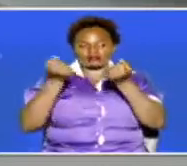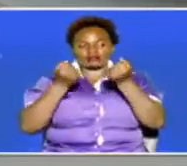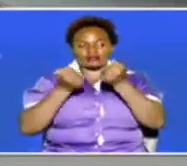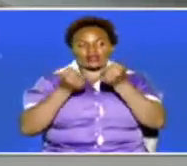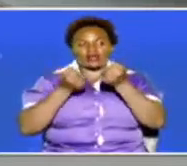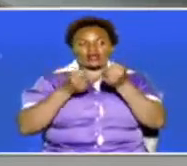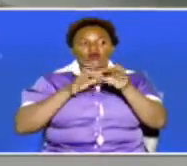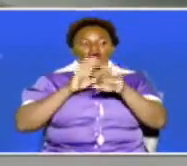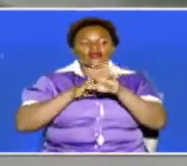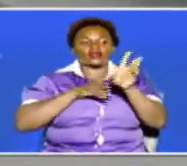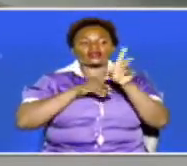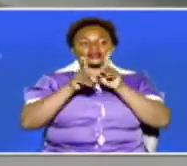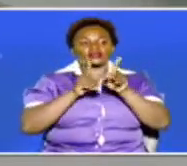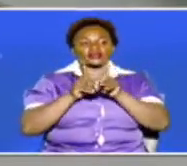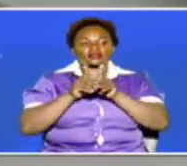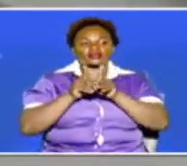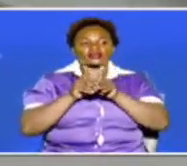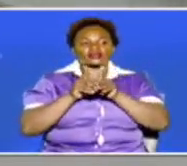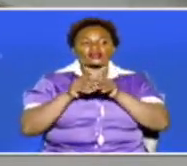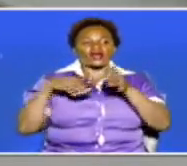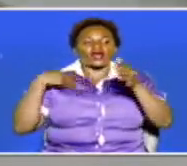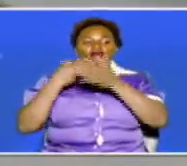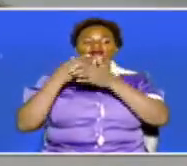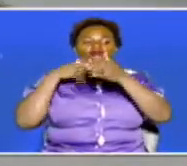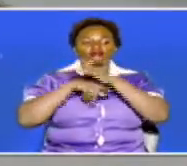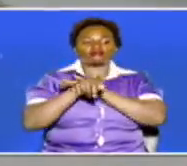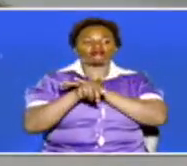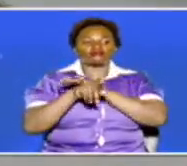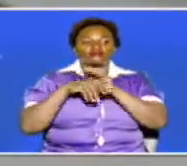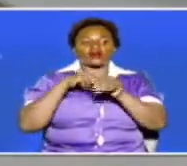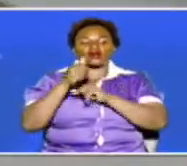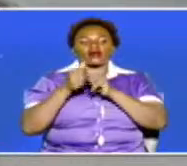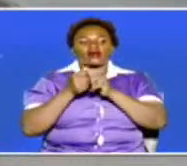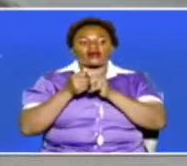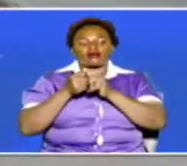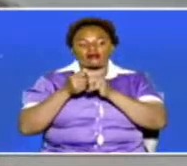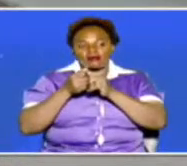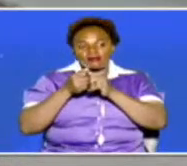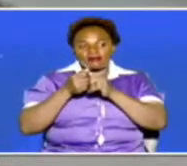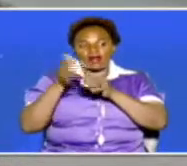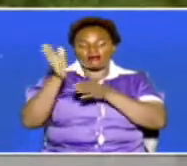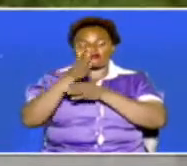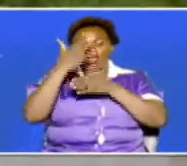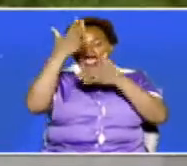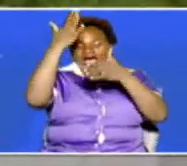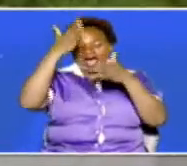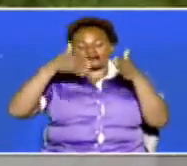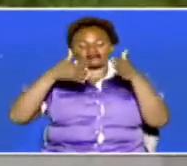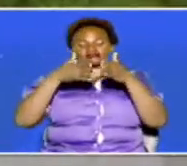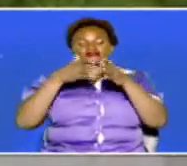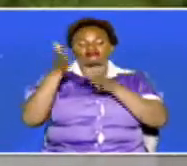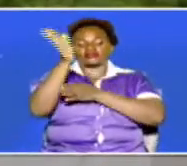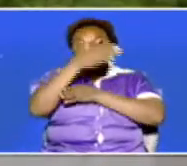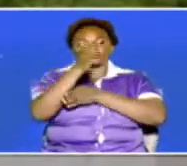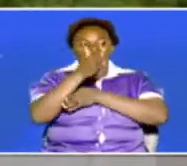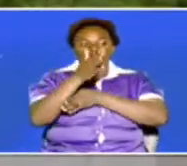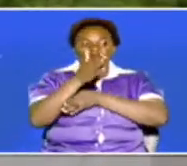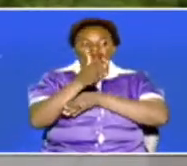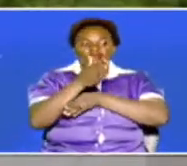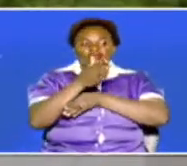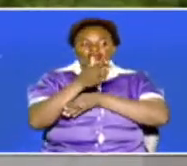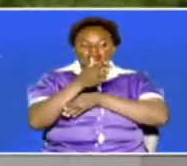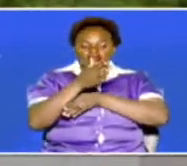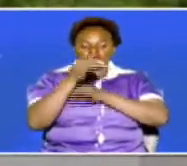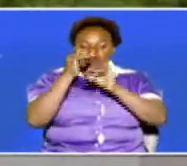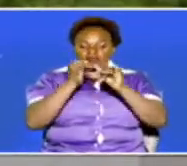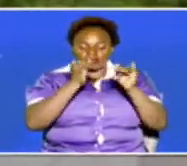high throughout the journey and even inside the stadium, where the rest of the flags were at half-mast. The presidential standard is for